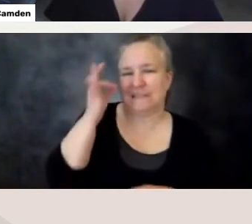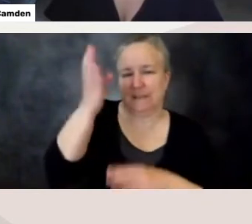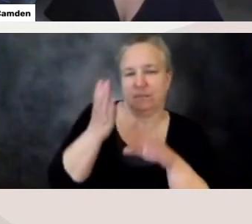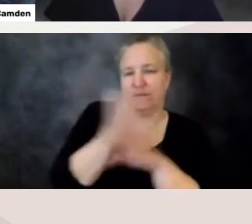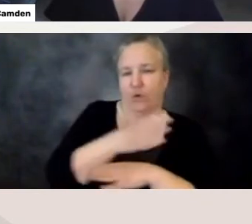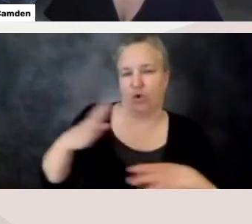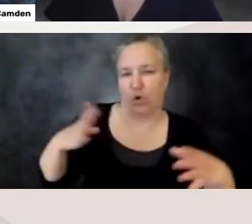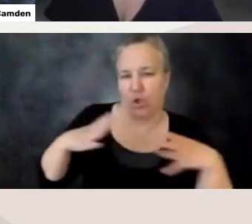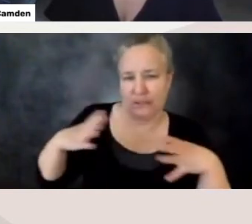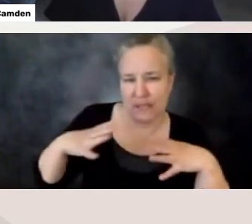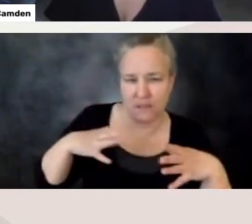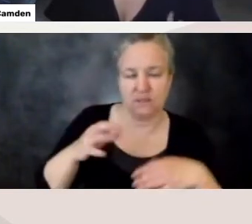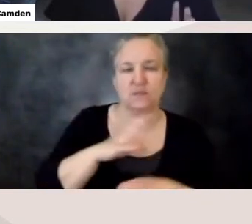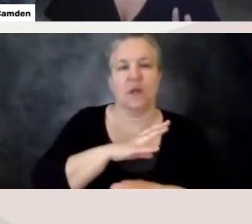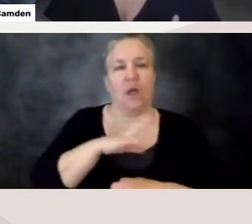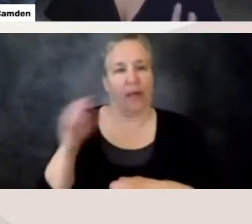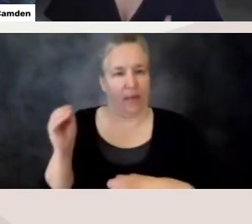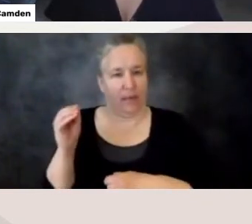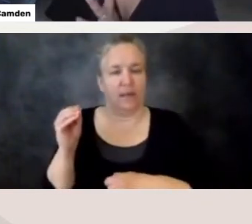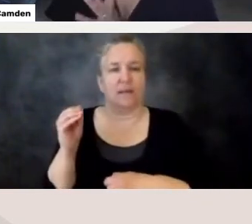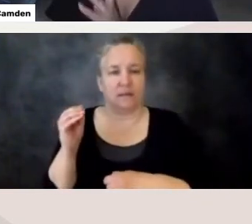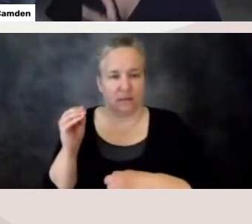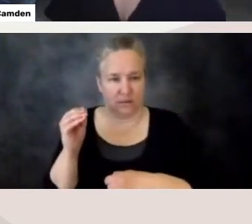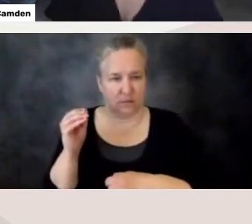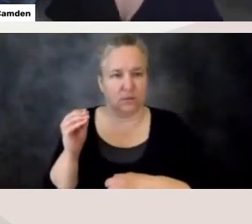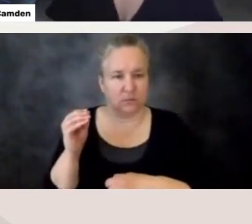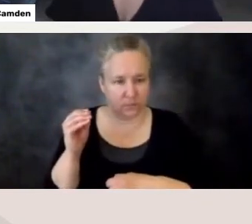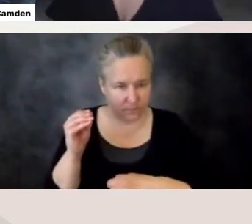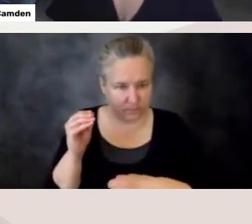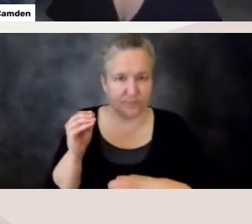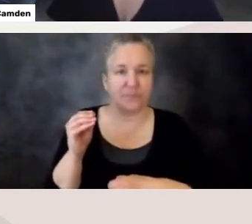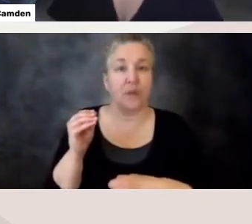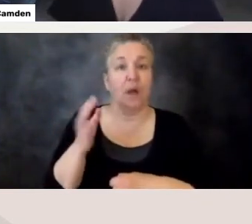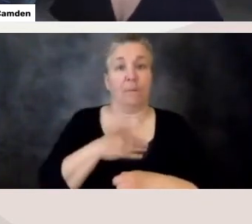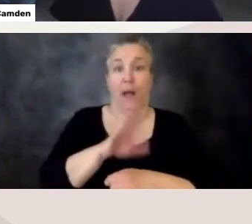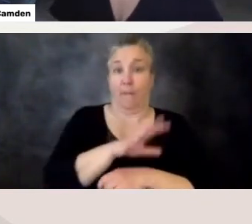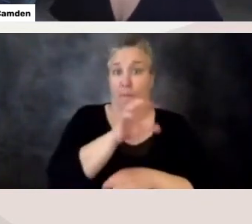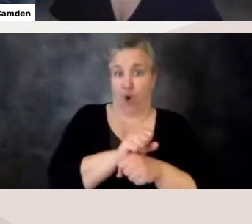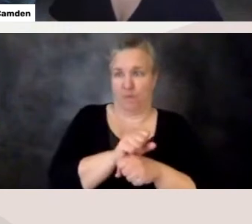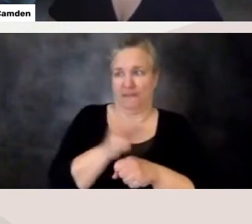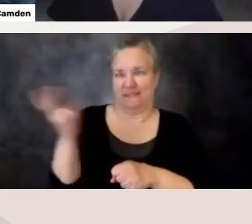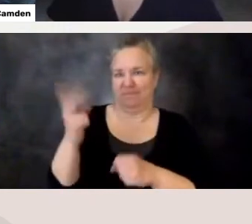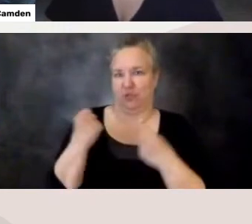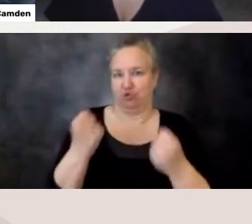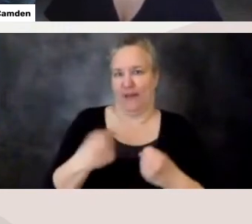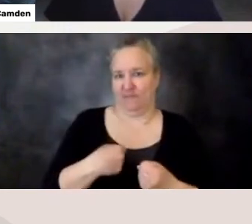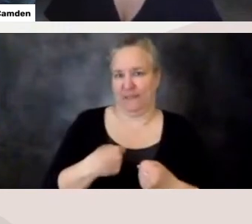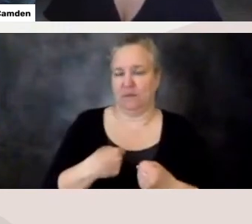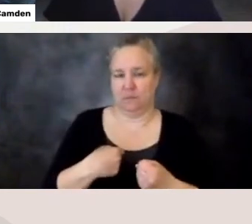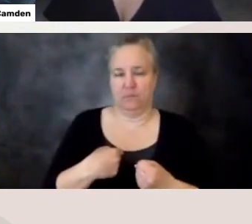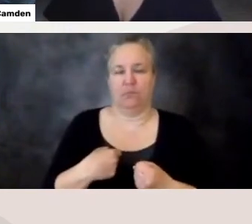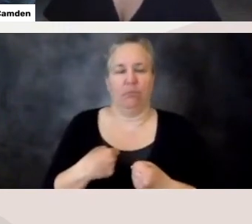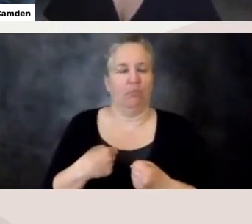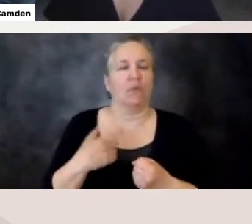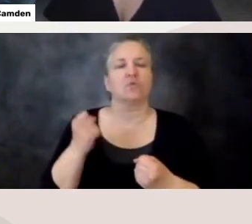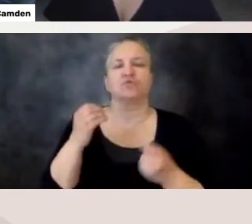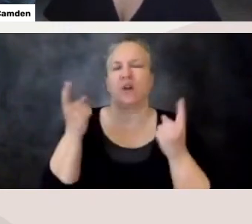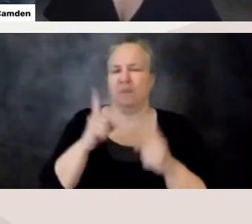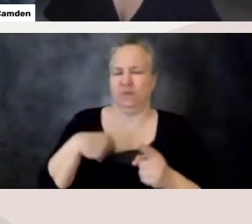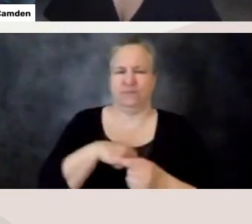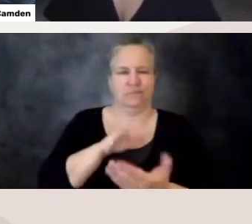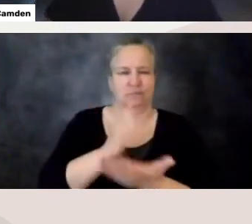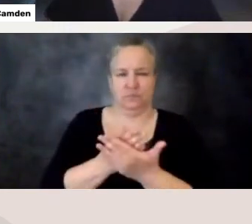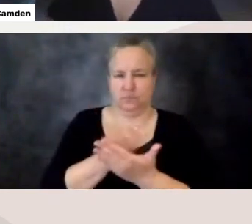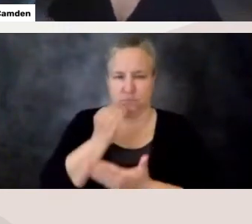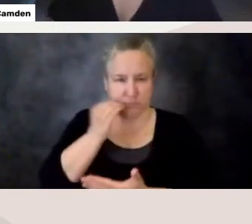holidays, and they've driven me to my appointments here lately. So when we came home, they